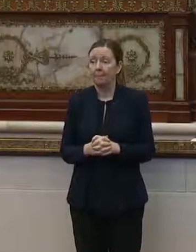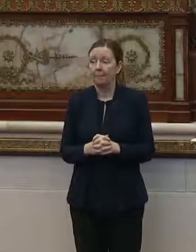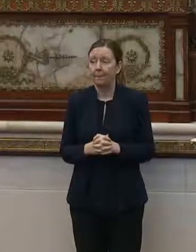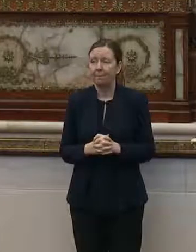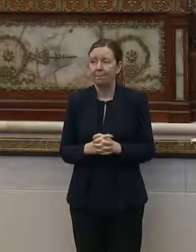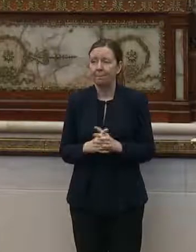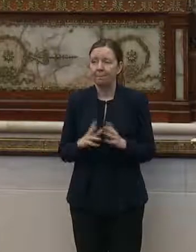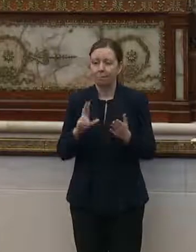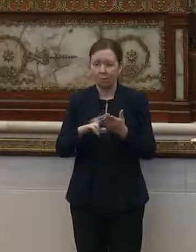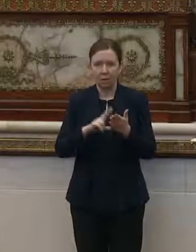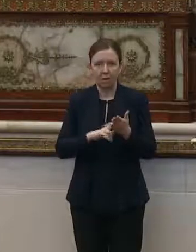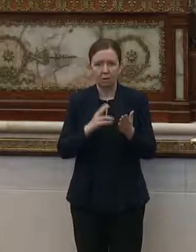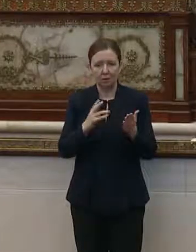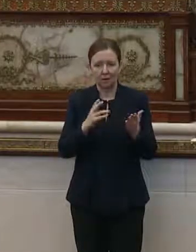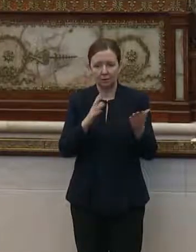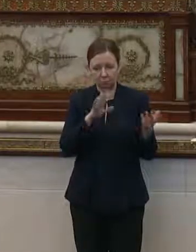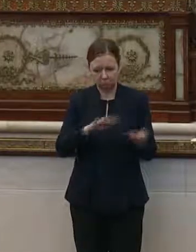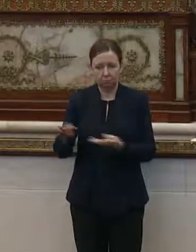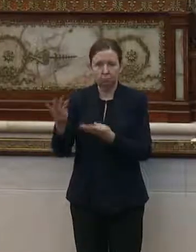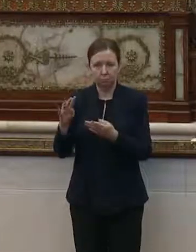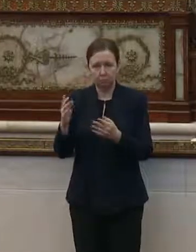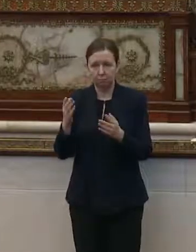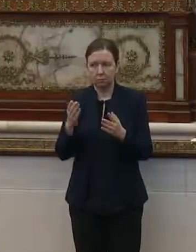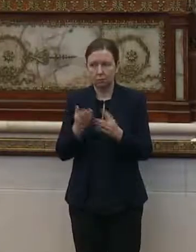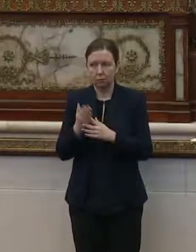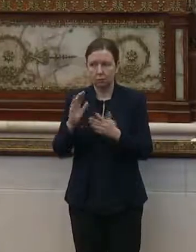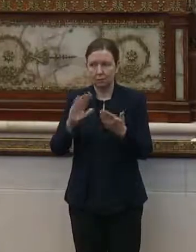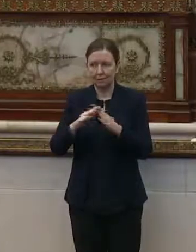move a contract through city government. Takes months.